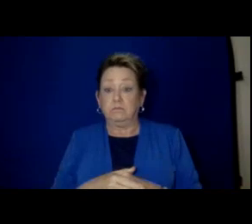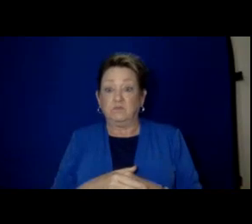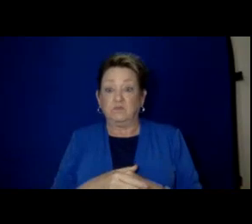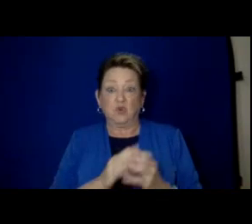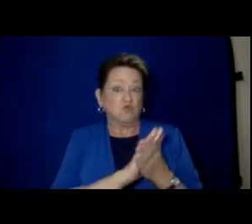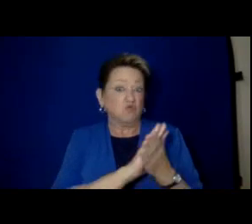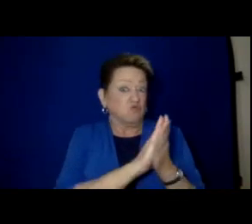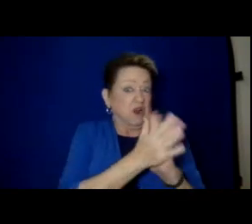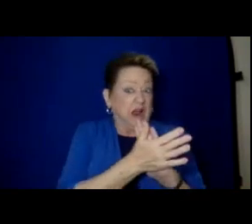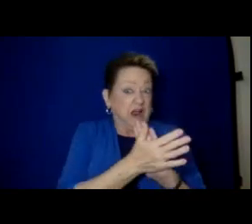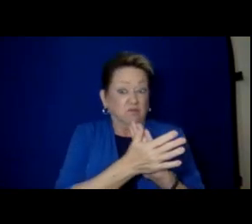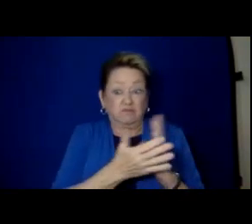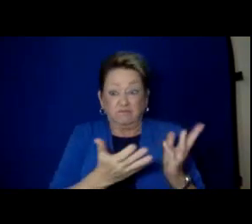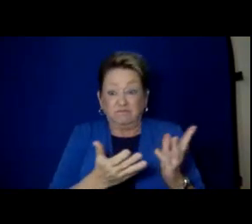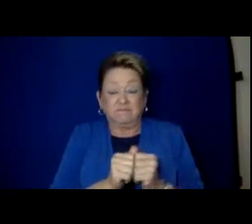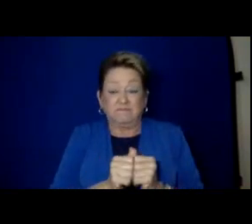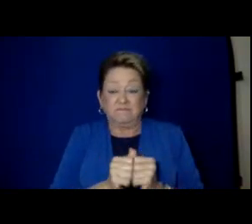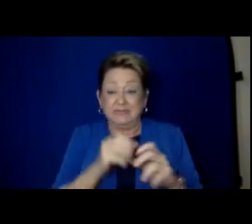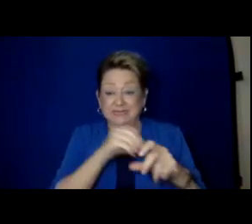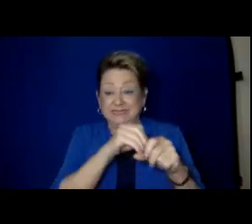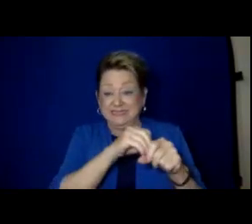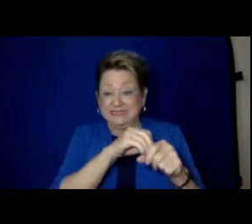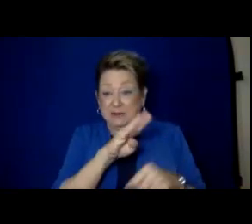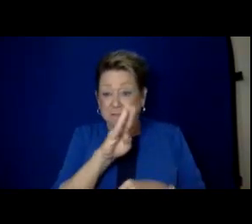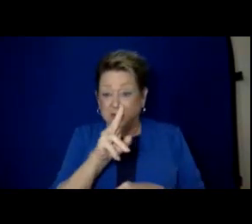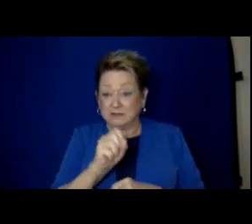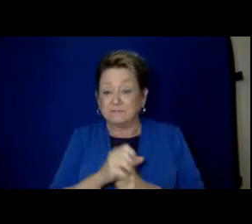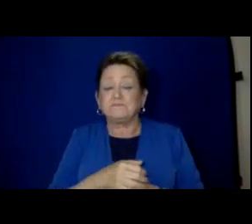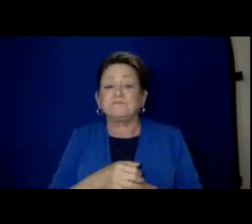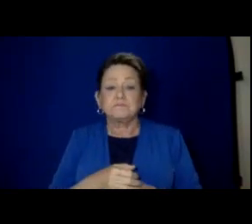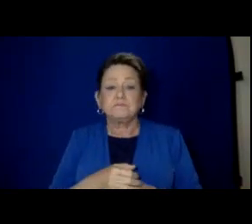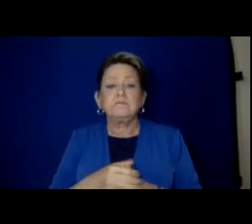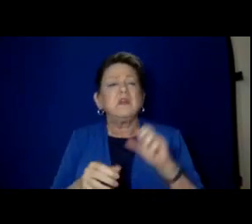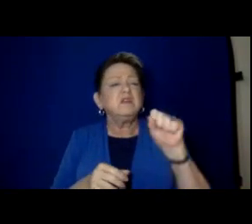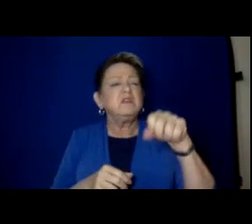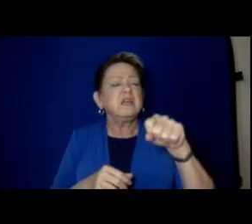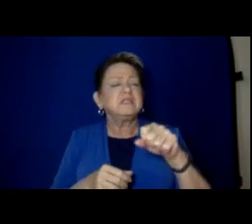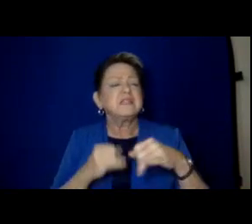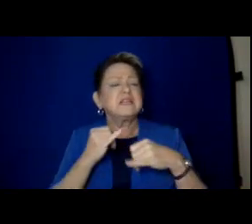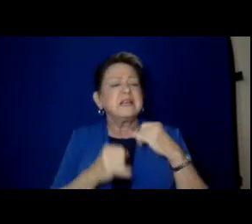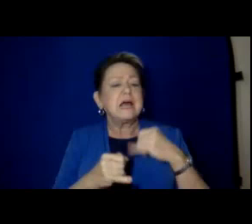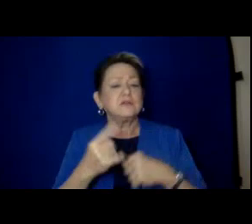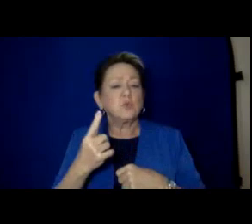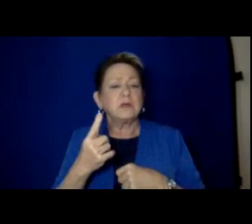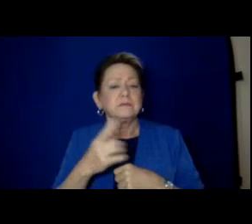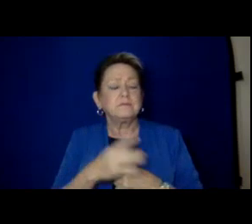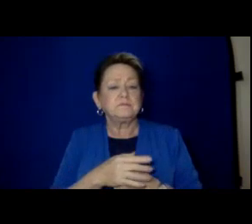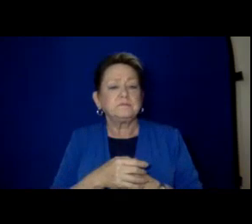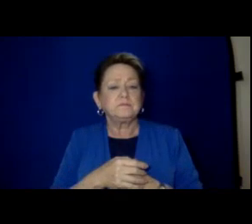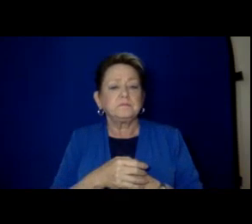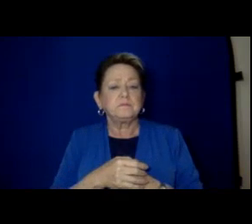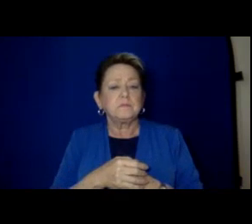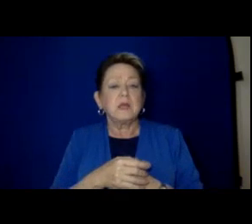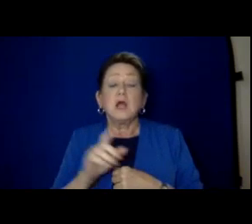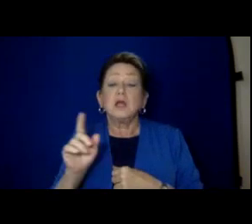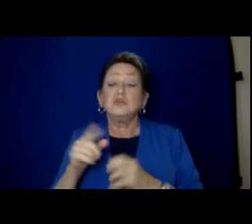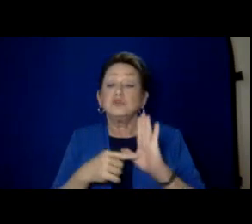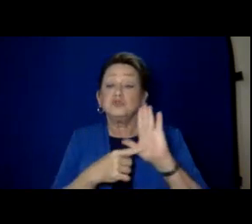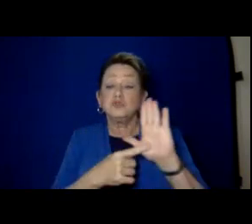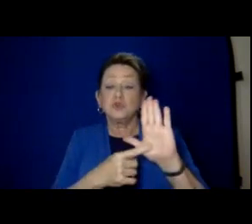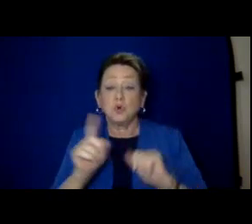crowding or overcrowding of vehicles? Yeah, absolutely. this last dashboard that we shown that's stop level, showing